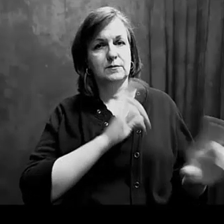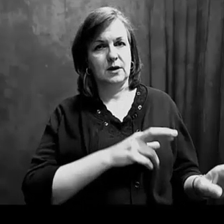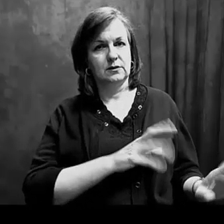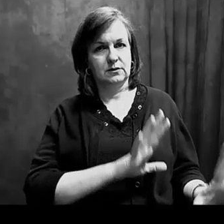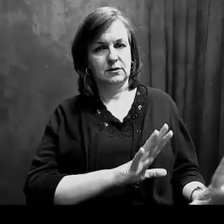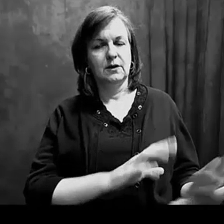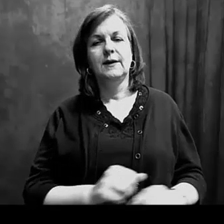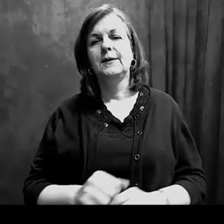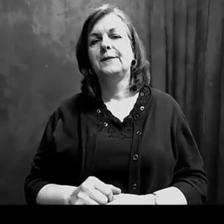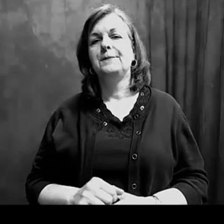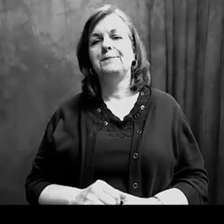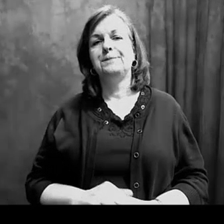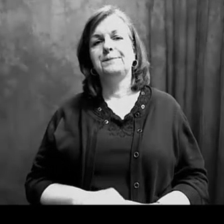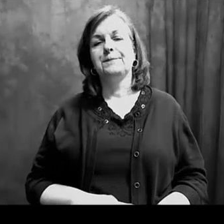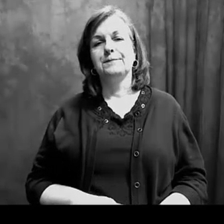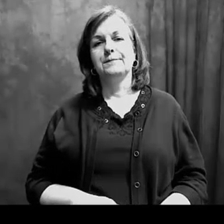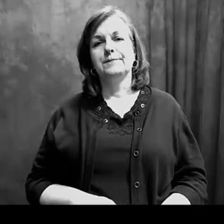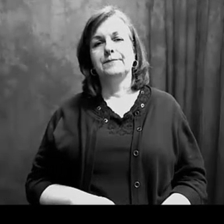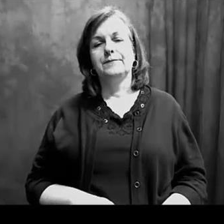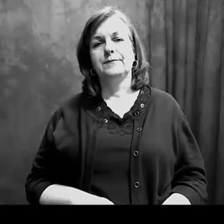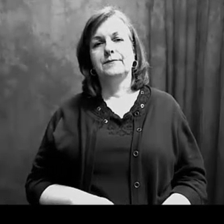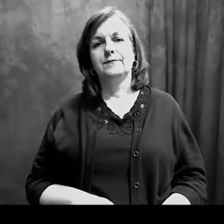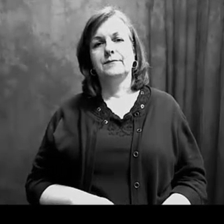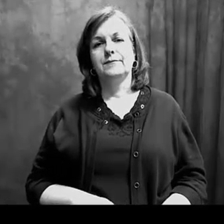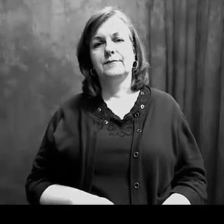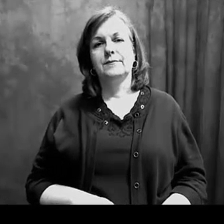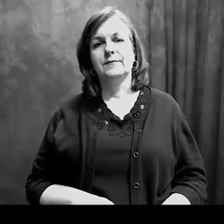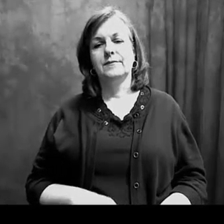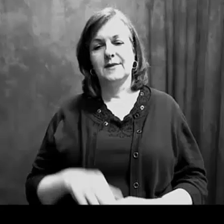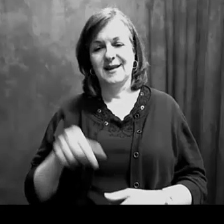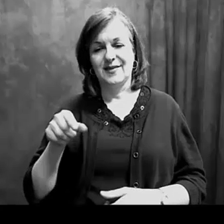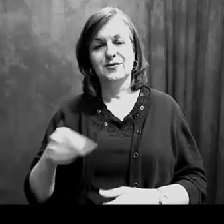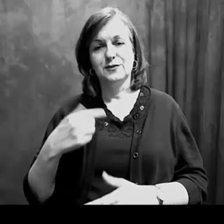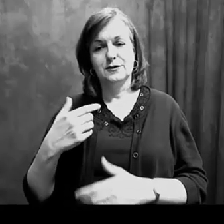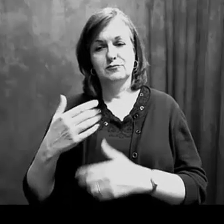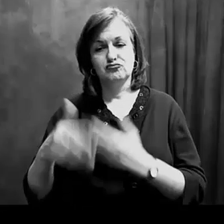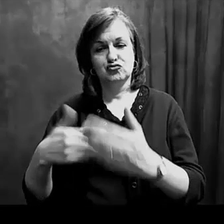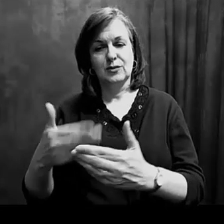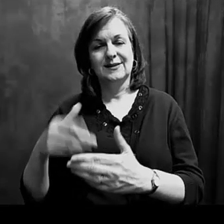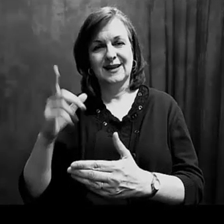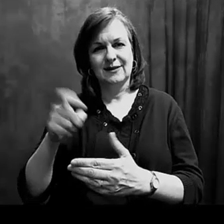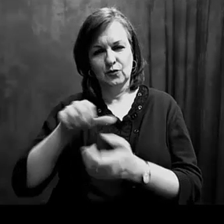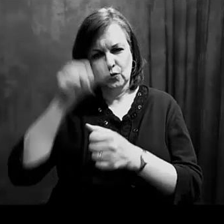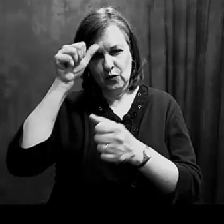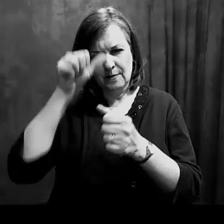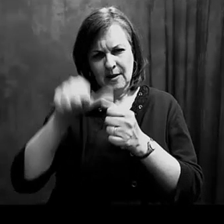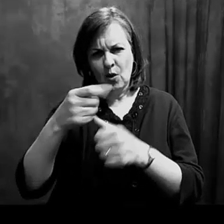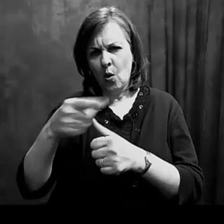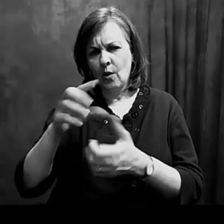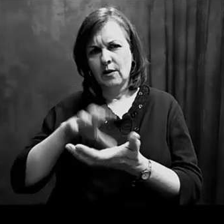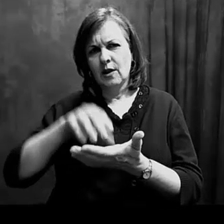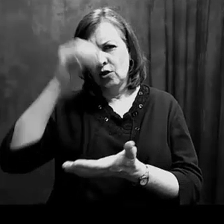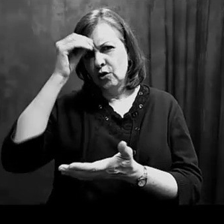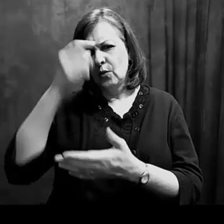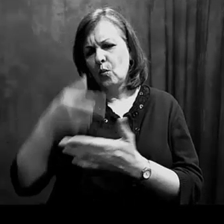response. And we have to look at remembering or learning what is going